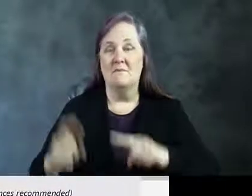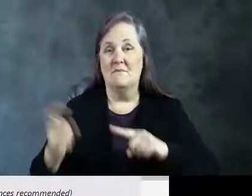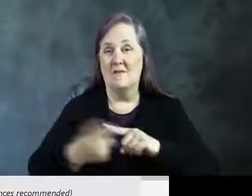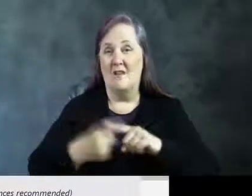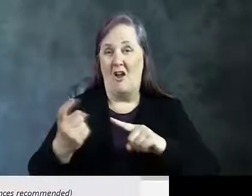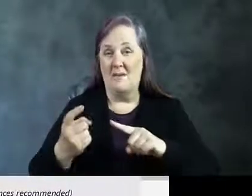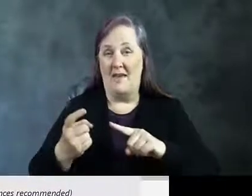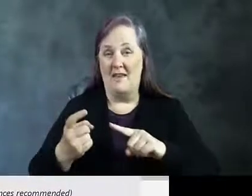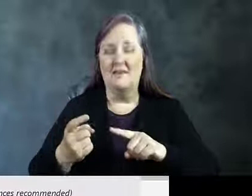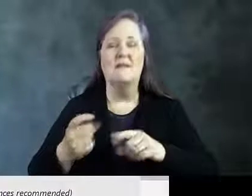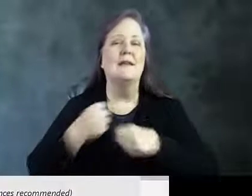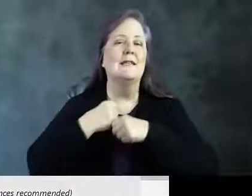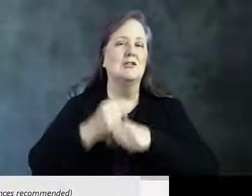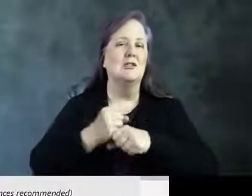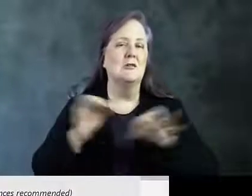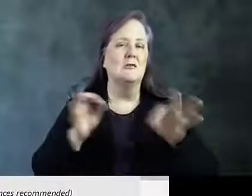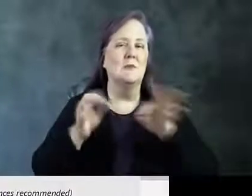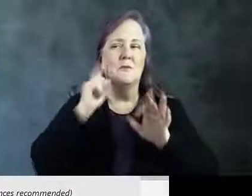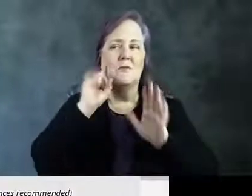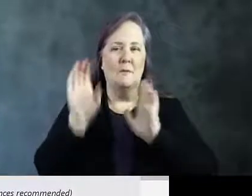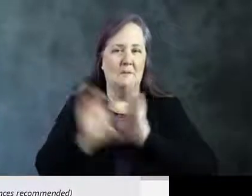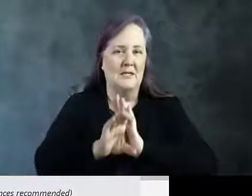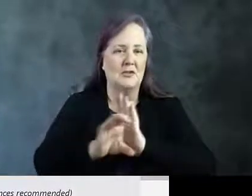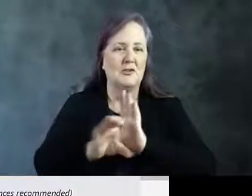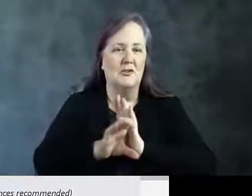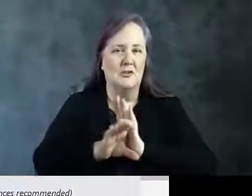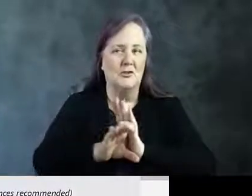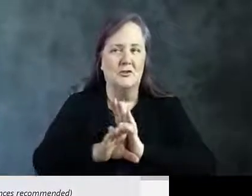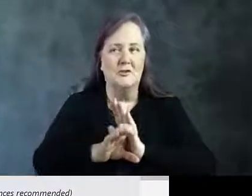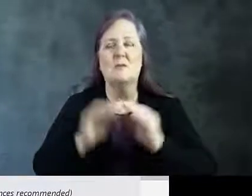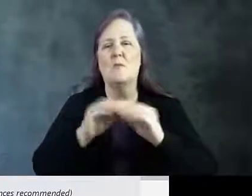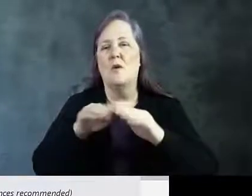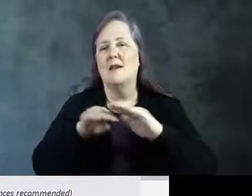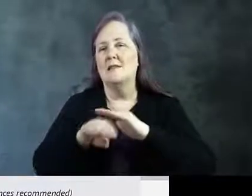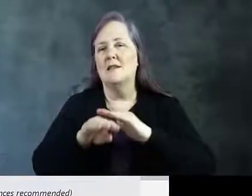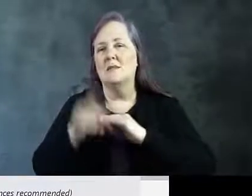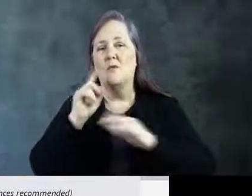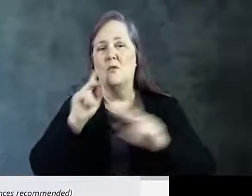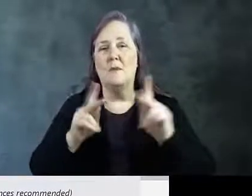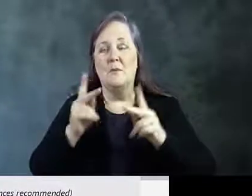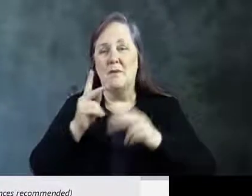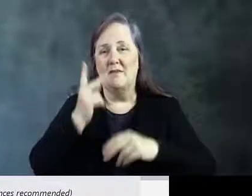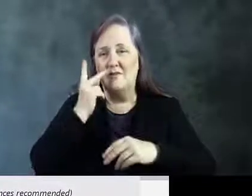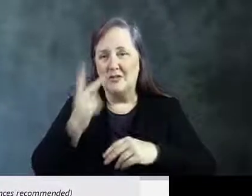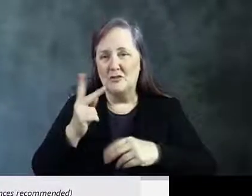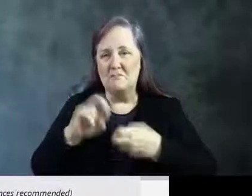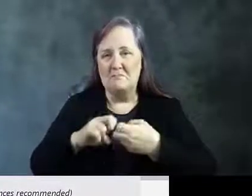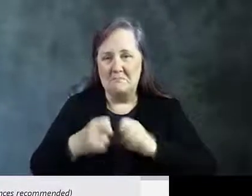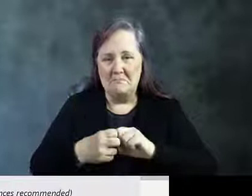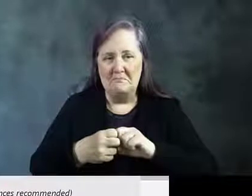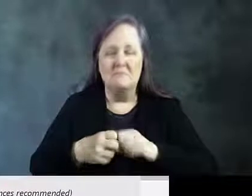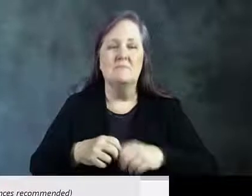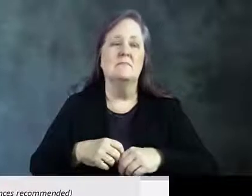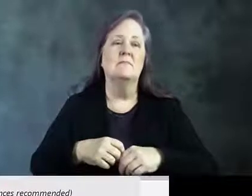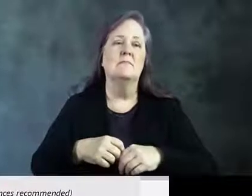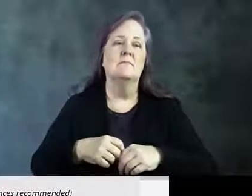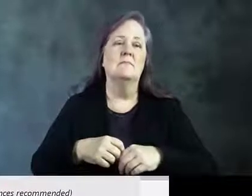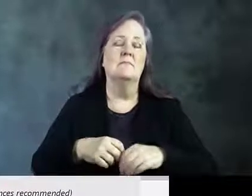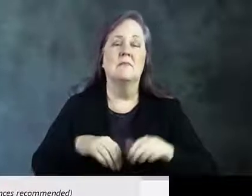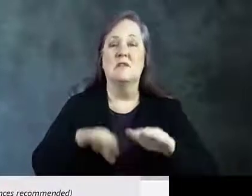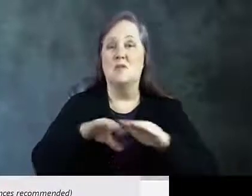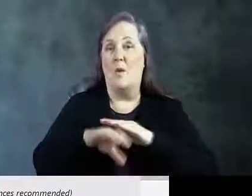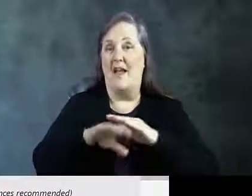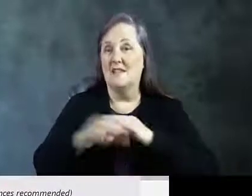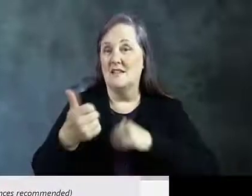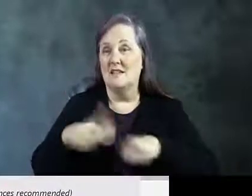text generates descriptions for pictures to make them accessible for people with vision impairments. Access alt text at any time by